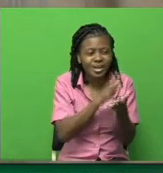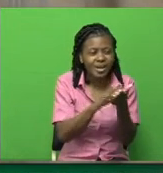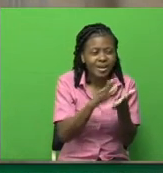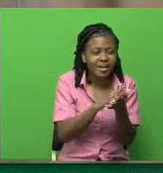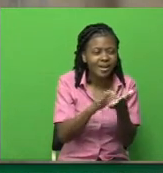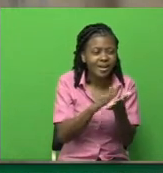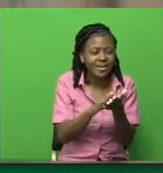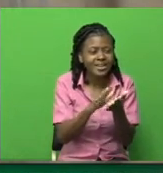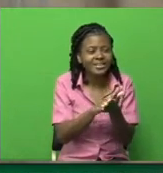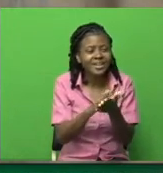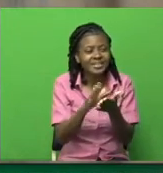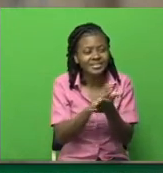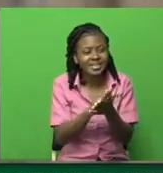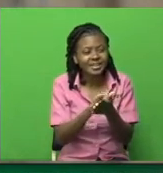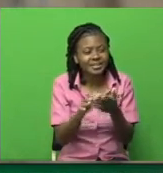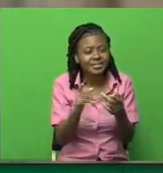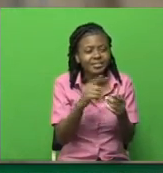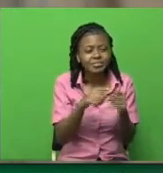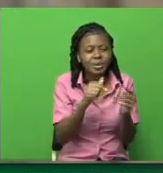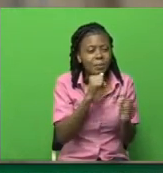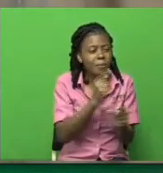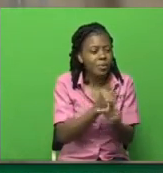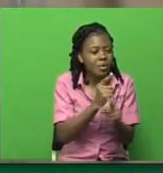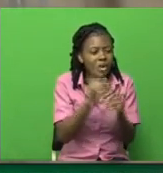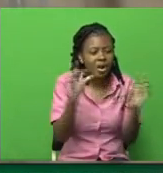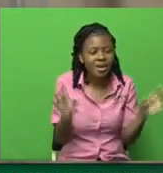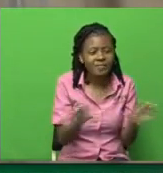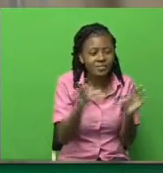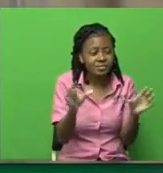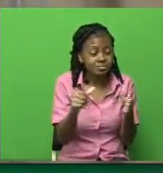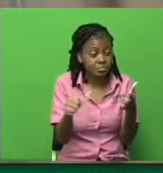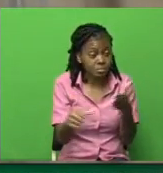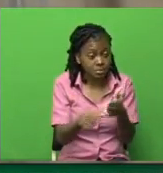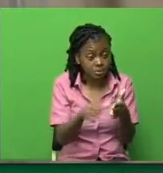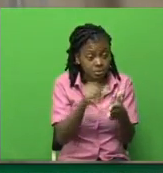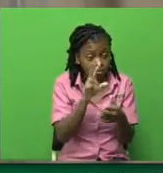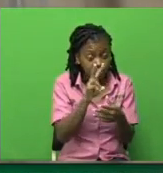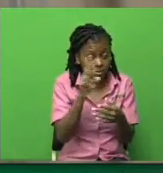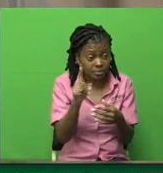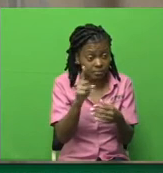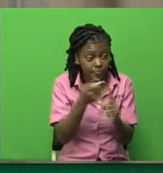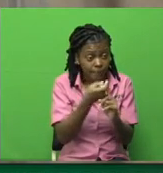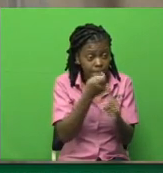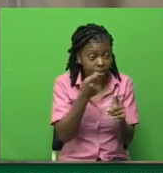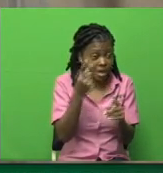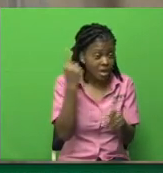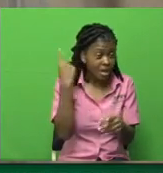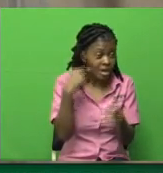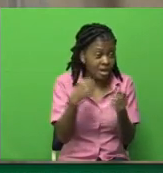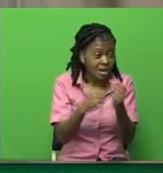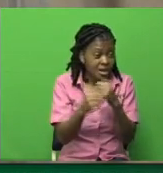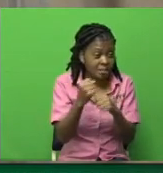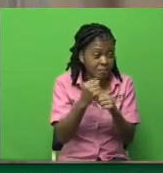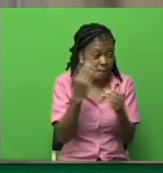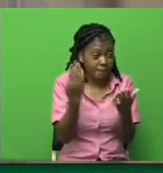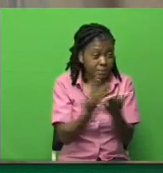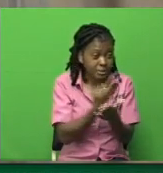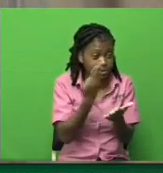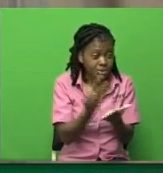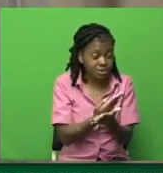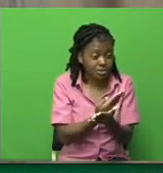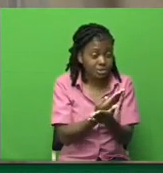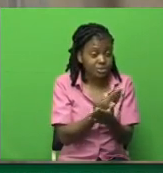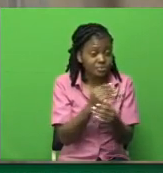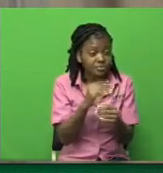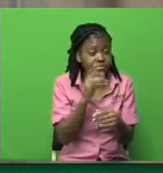environment Madam speaker returned to page 21 of last year's budget statement the minister promised a cyber crime Bill Amendment